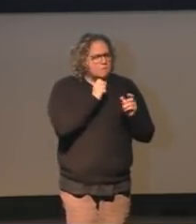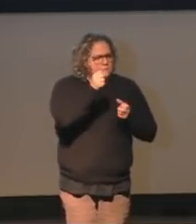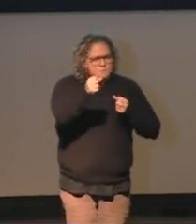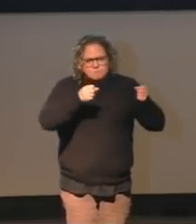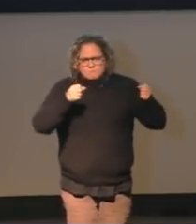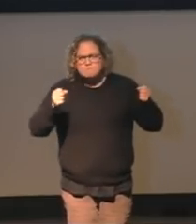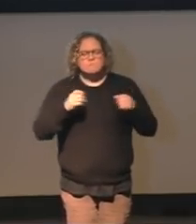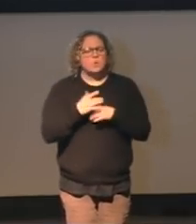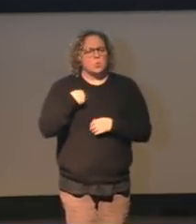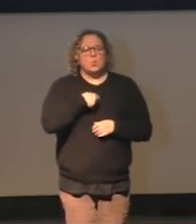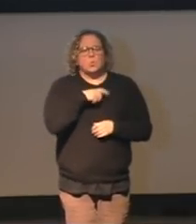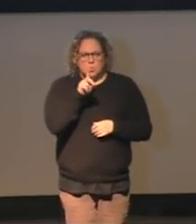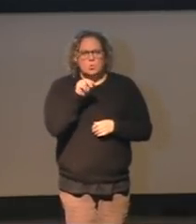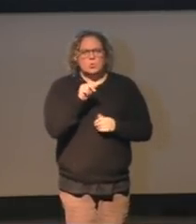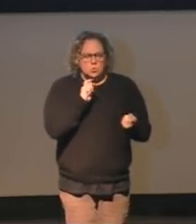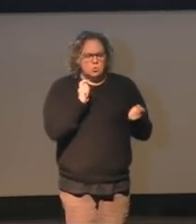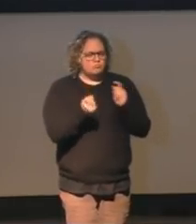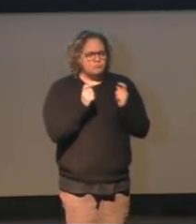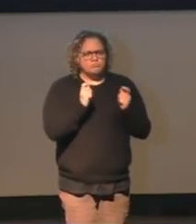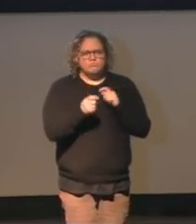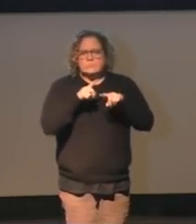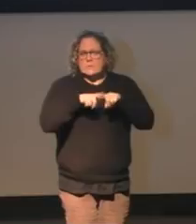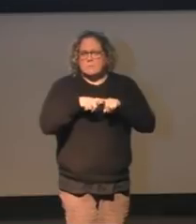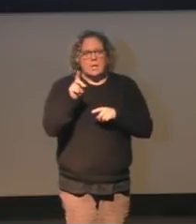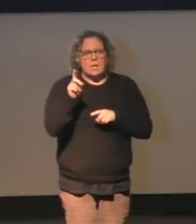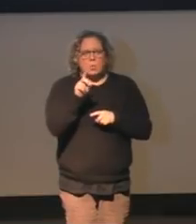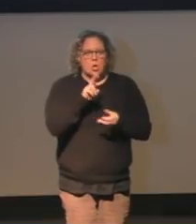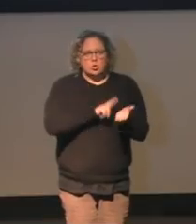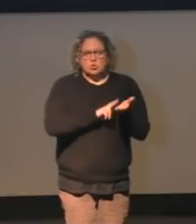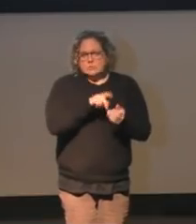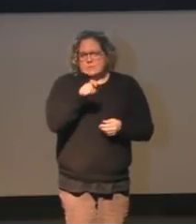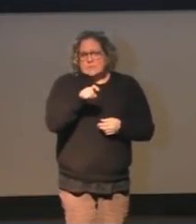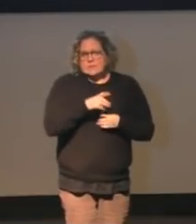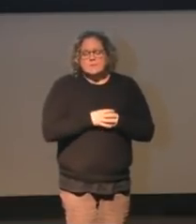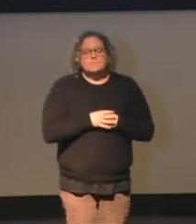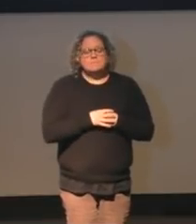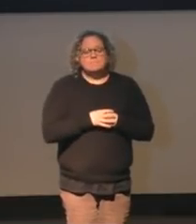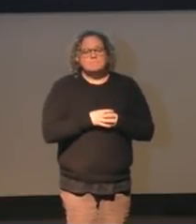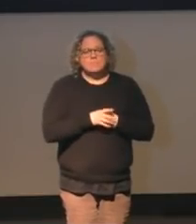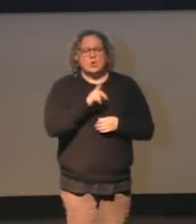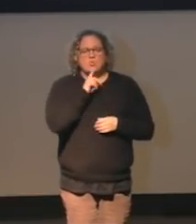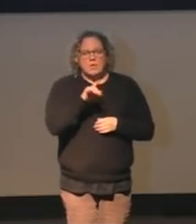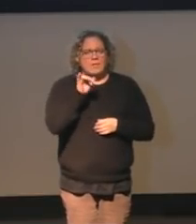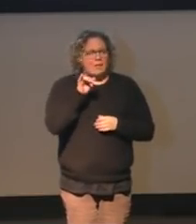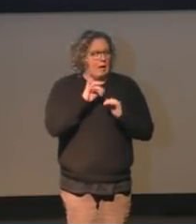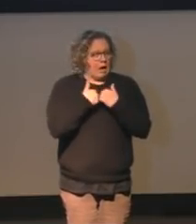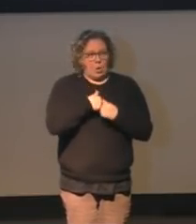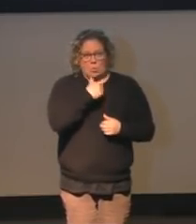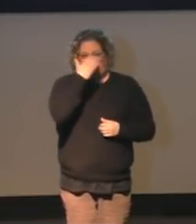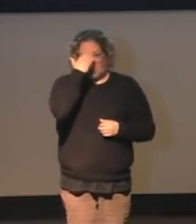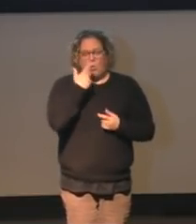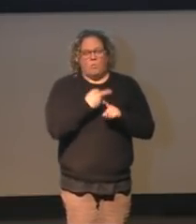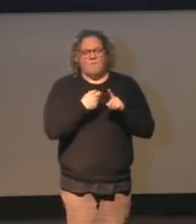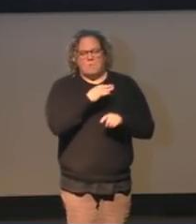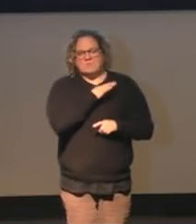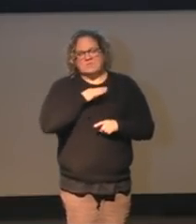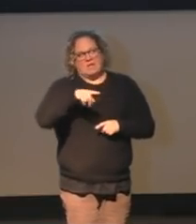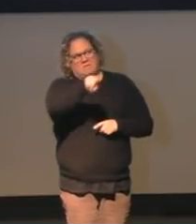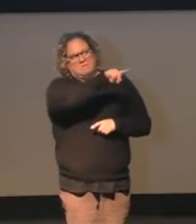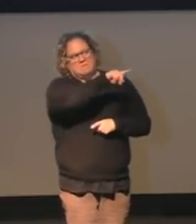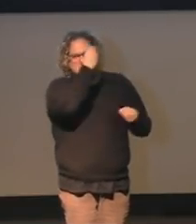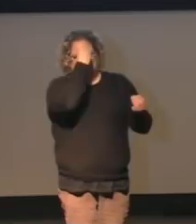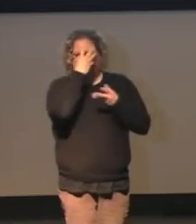do adjust the model according to the needs. And that's really off staff feedback. And so continue to work with